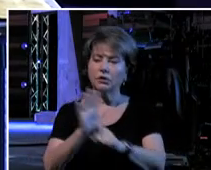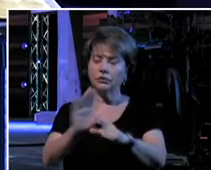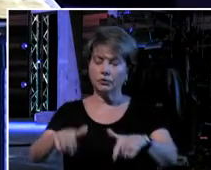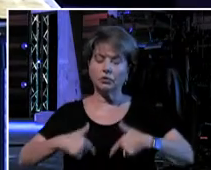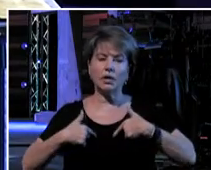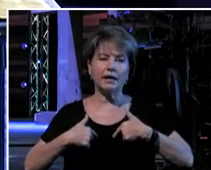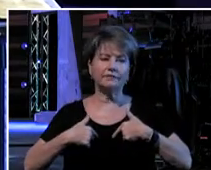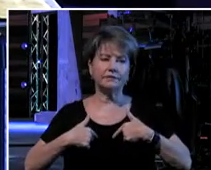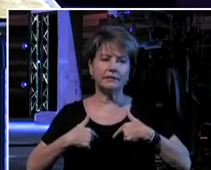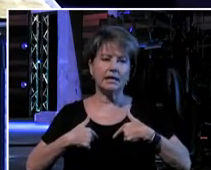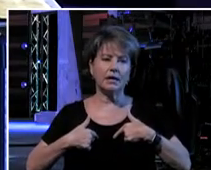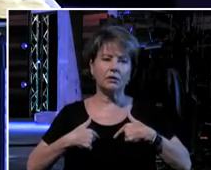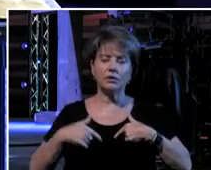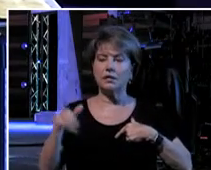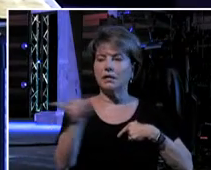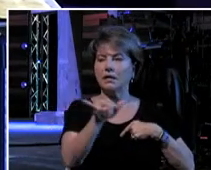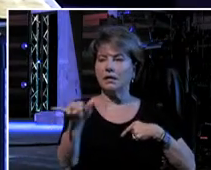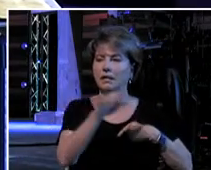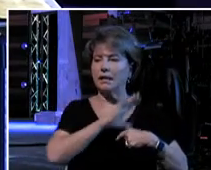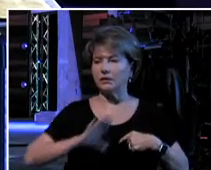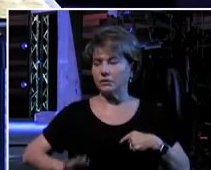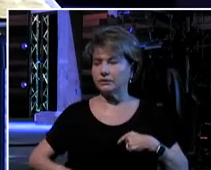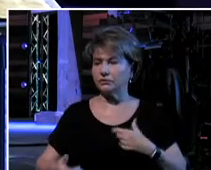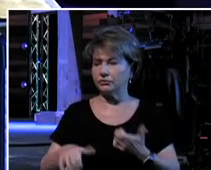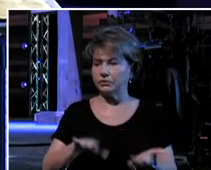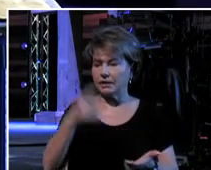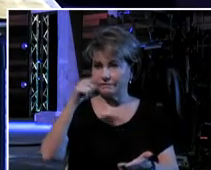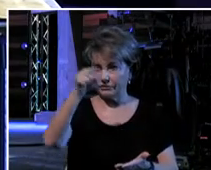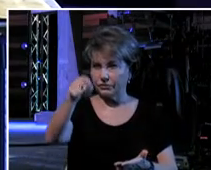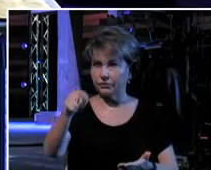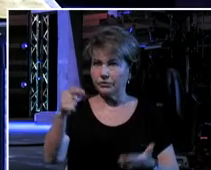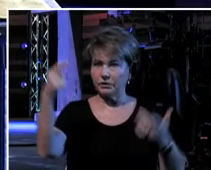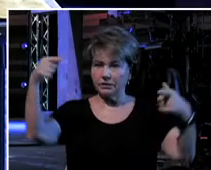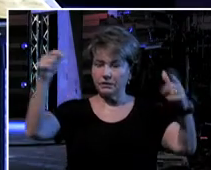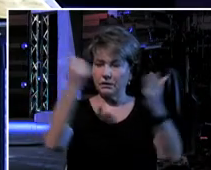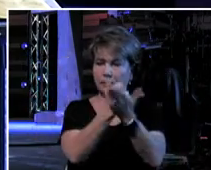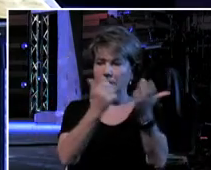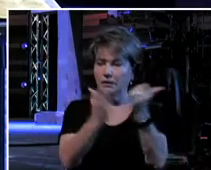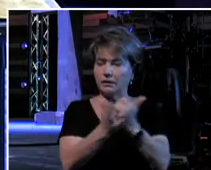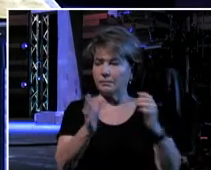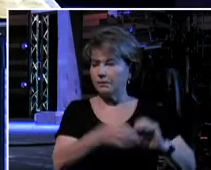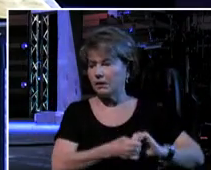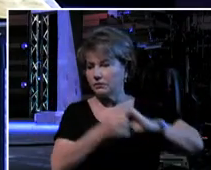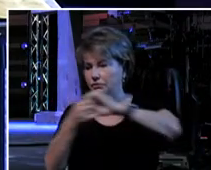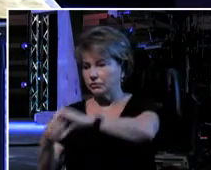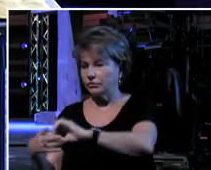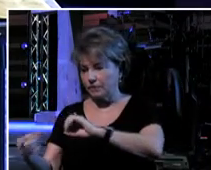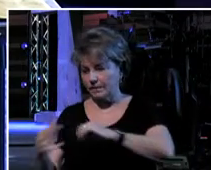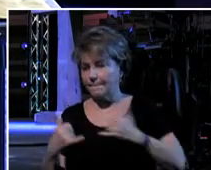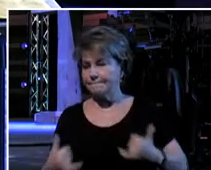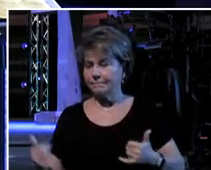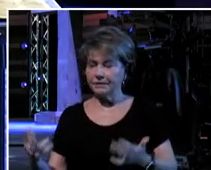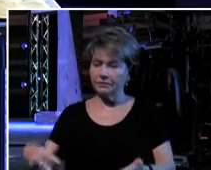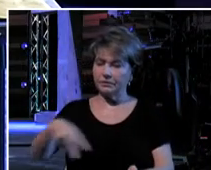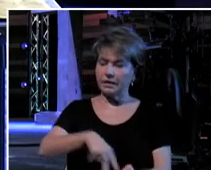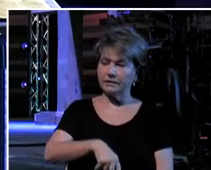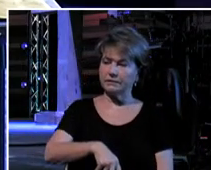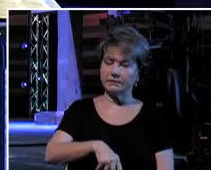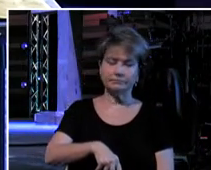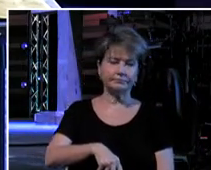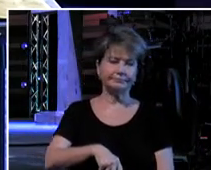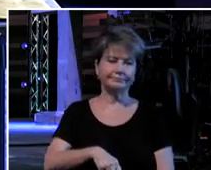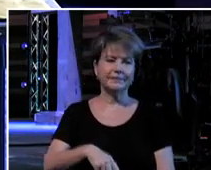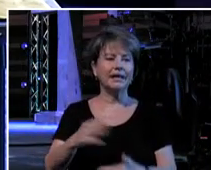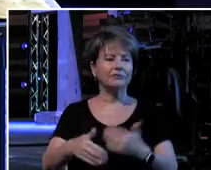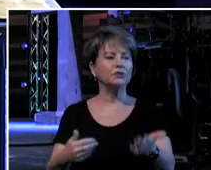with the death of Christ. He died for you, and everything he accomplished on the cross is yours. And then we go, and then we rise. We eventually bring you up, okay?